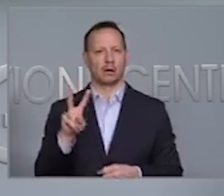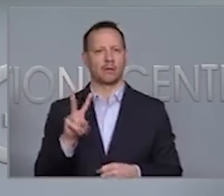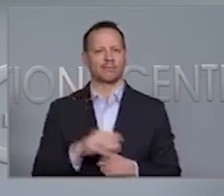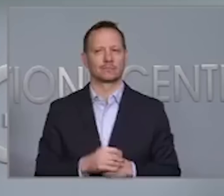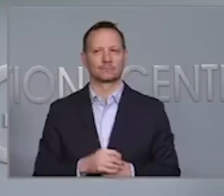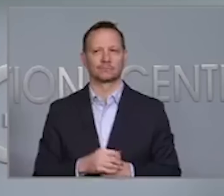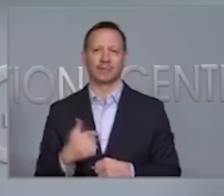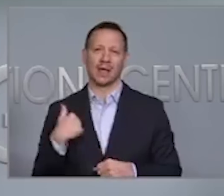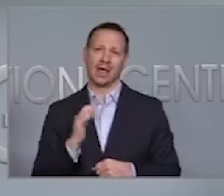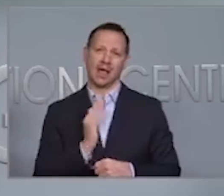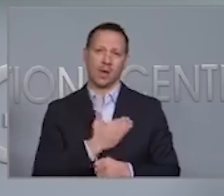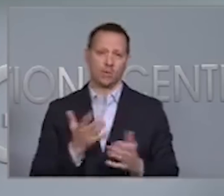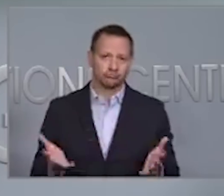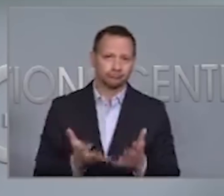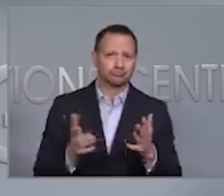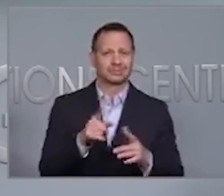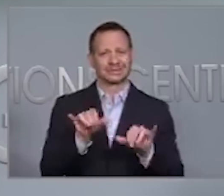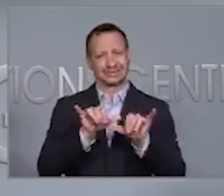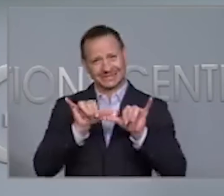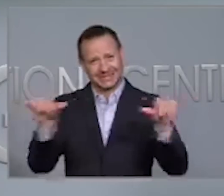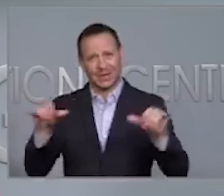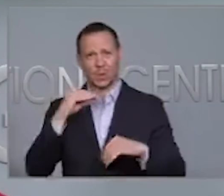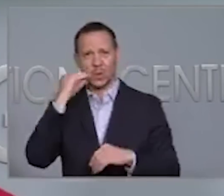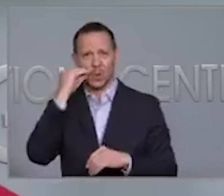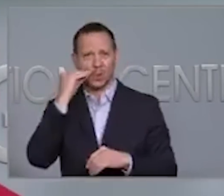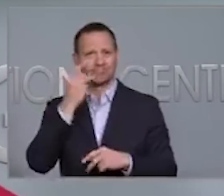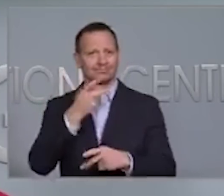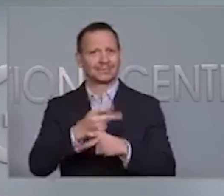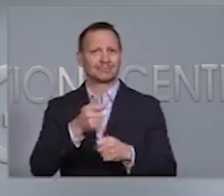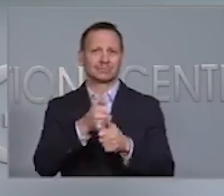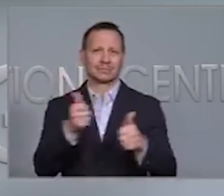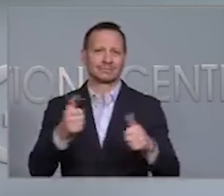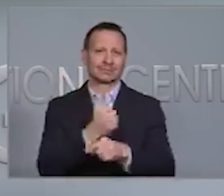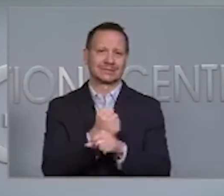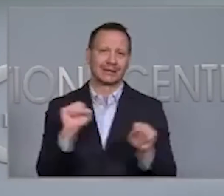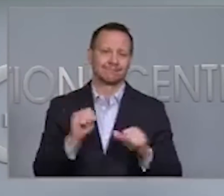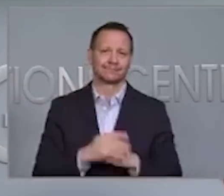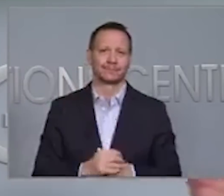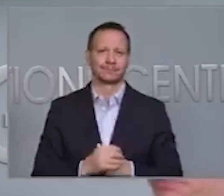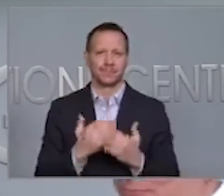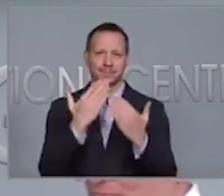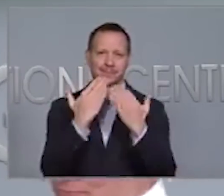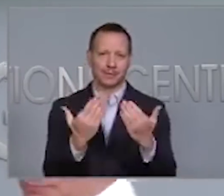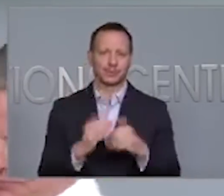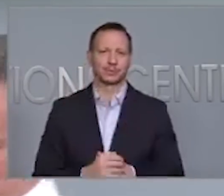and stay safe. Thank you, and I'll turn it back over to Governor Stein.